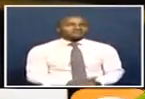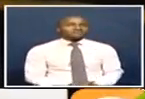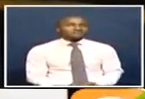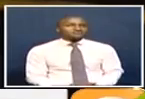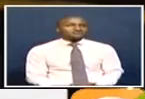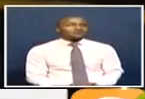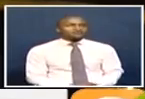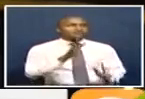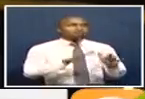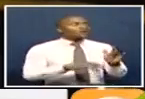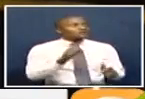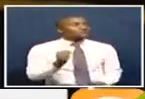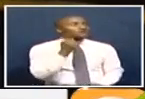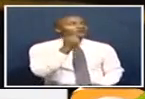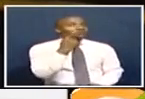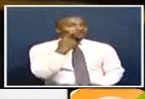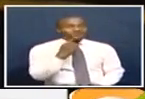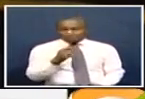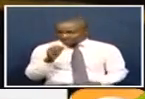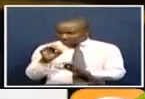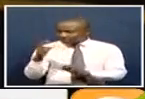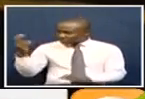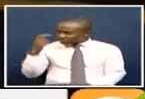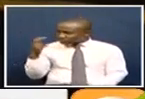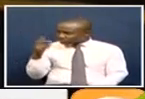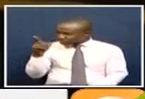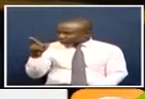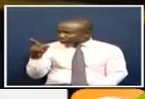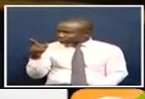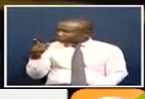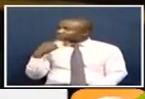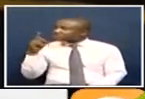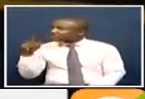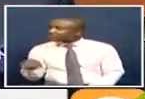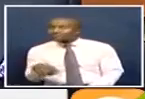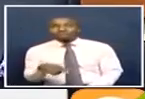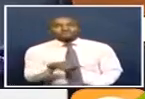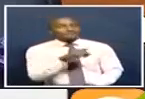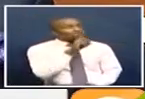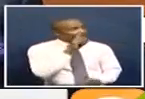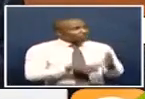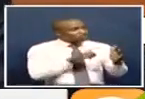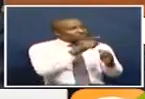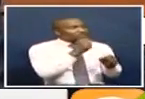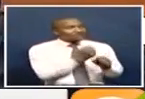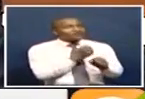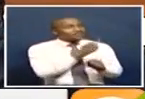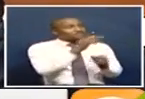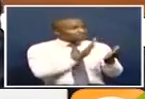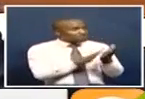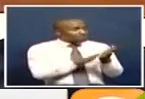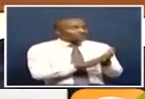can't be waking up and you see. If she's watching you right now, what do you tell her? What do you tell her? What she would have done, she proposed that to